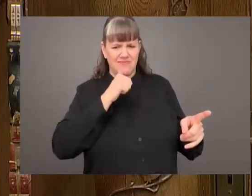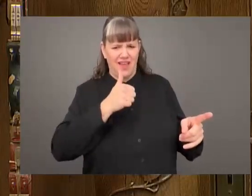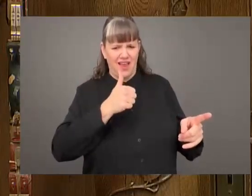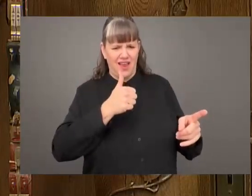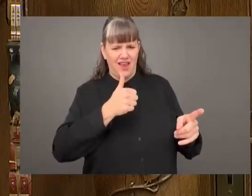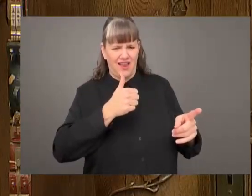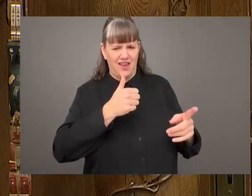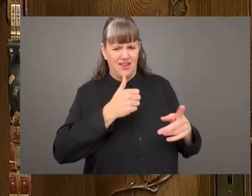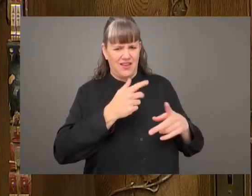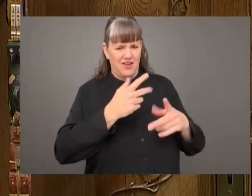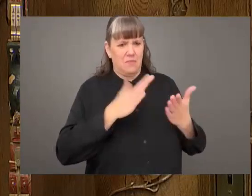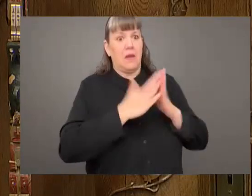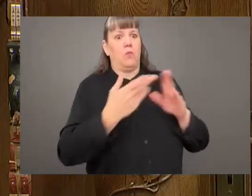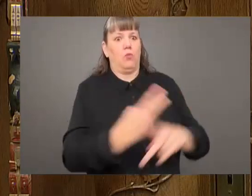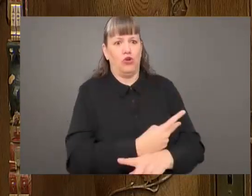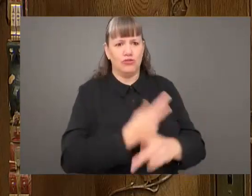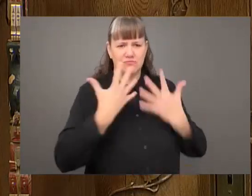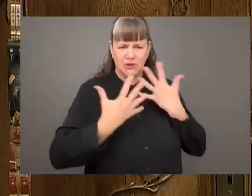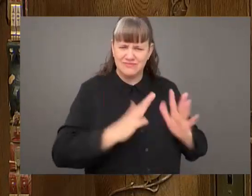Member supplemental.